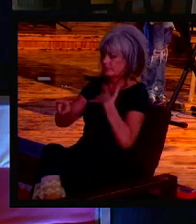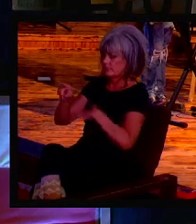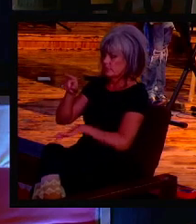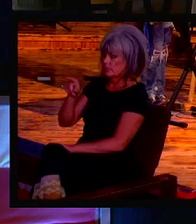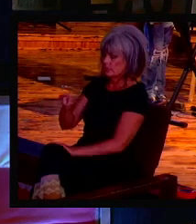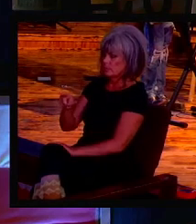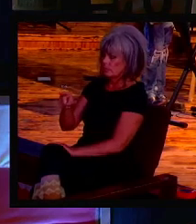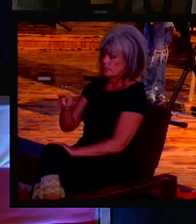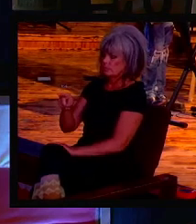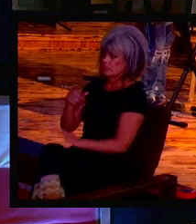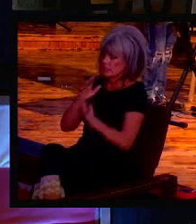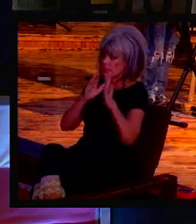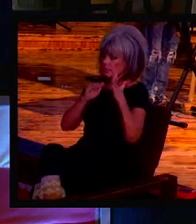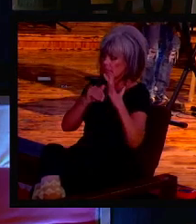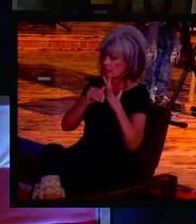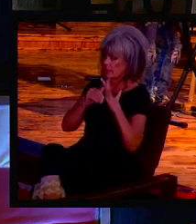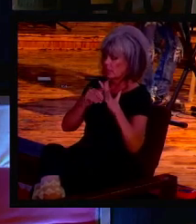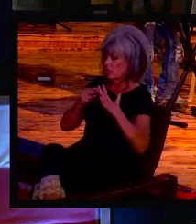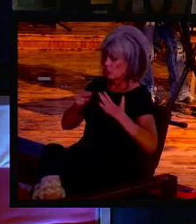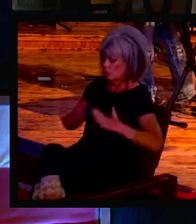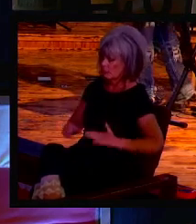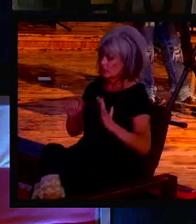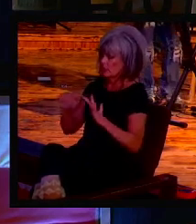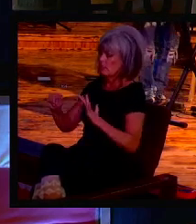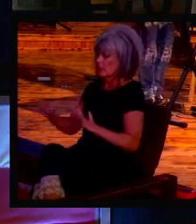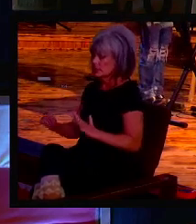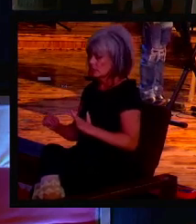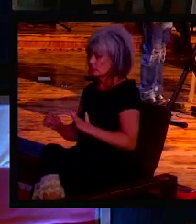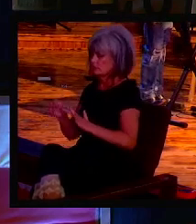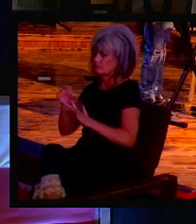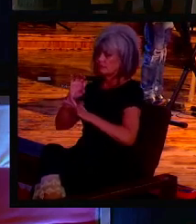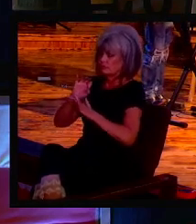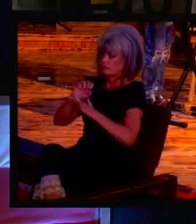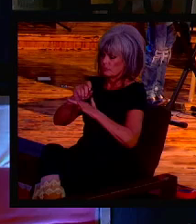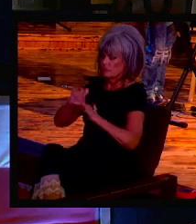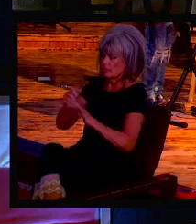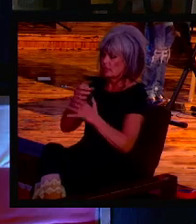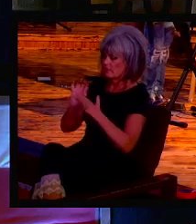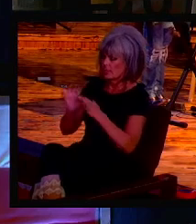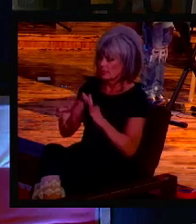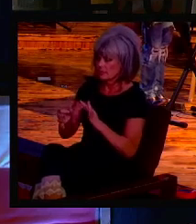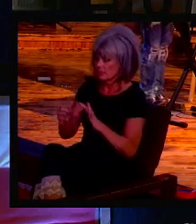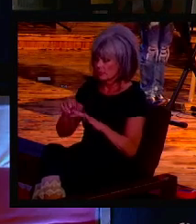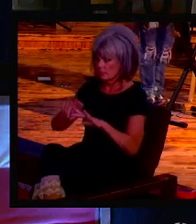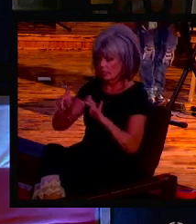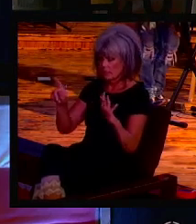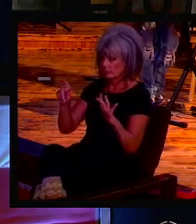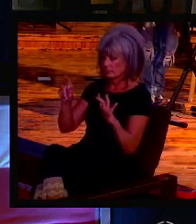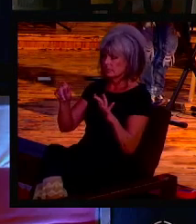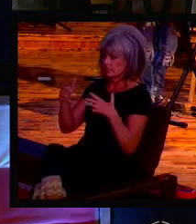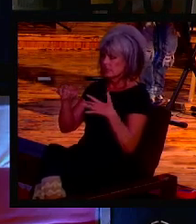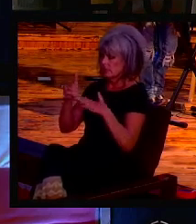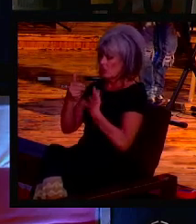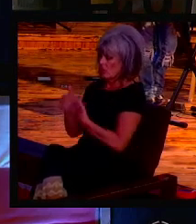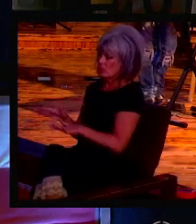The fact that you've done everything humanly possible to make that thing right, and you still find yourself at a loss.